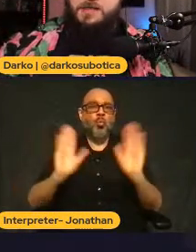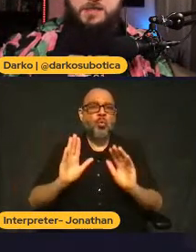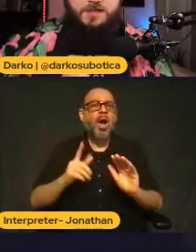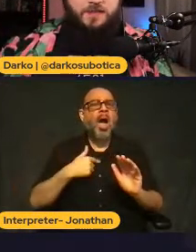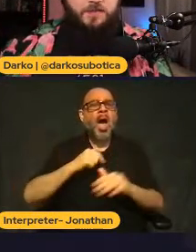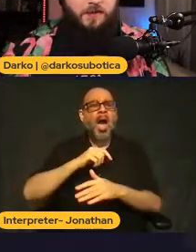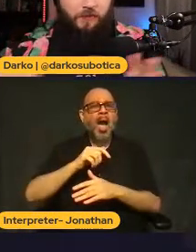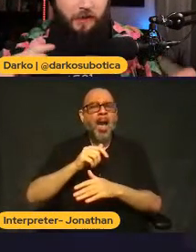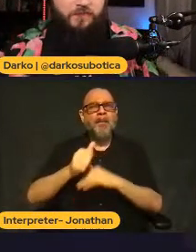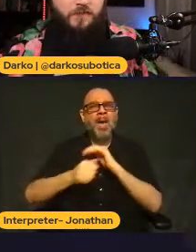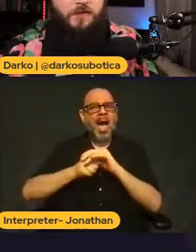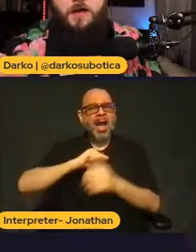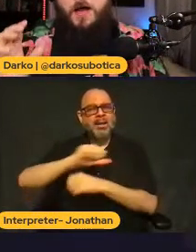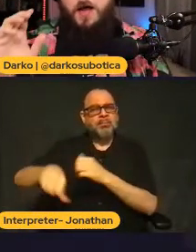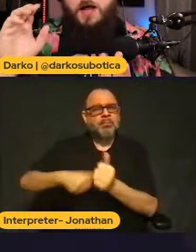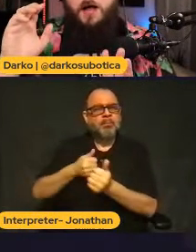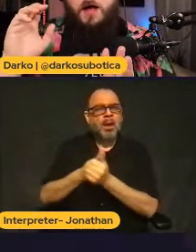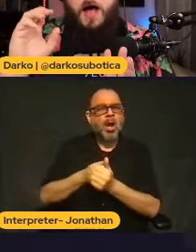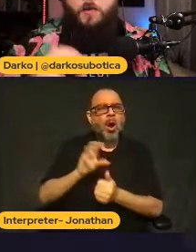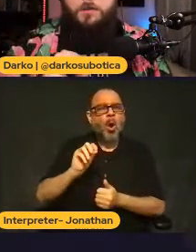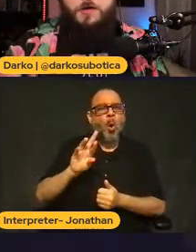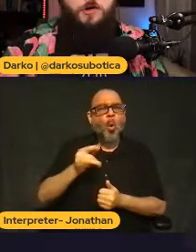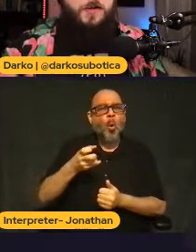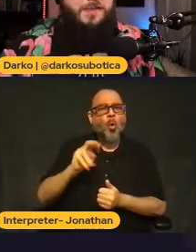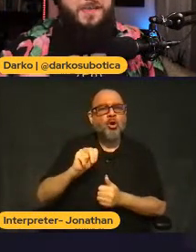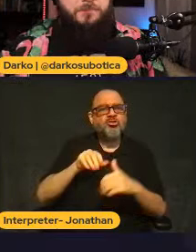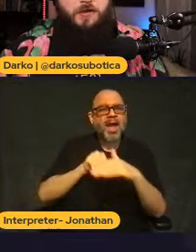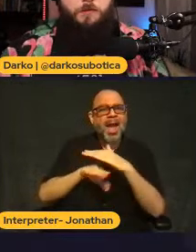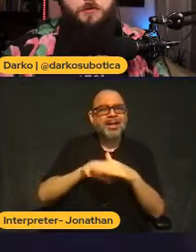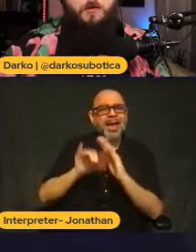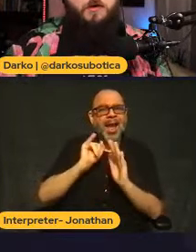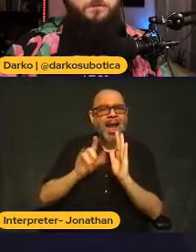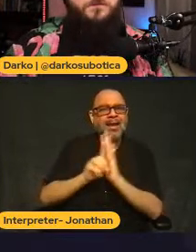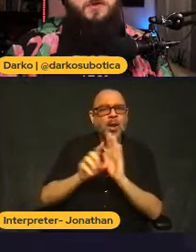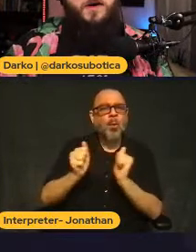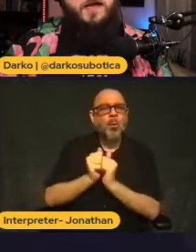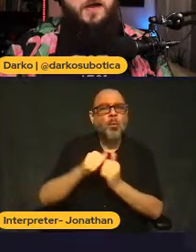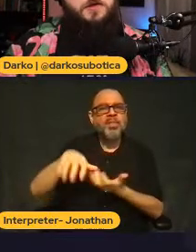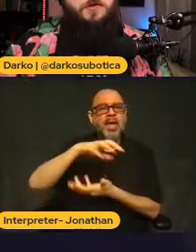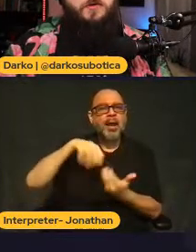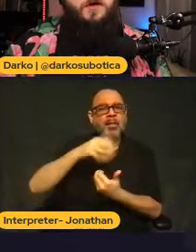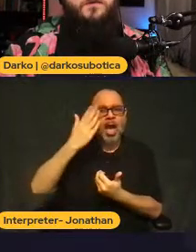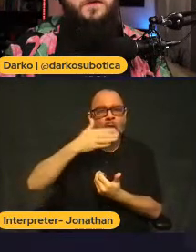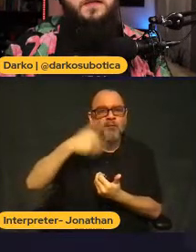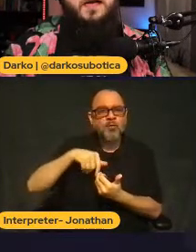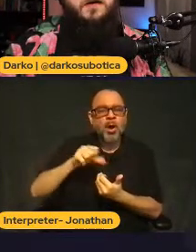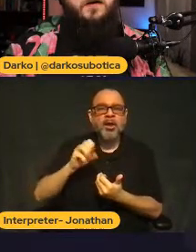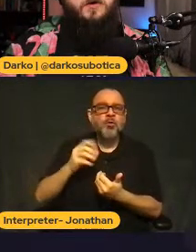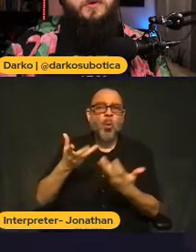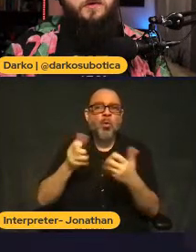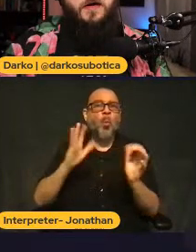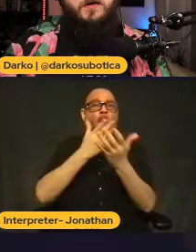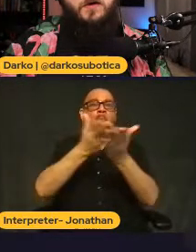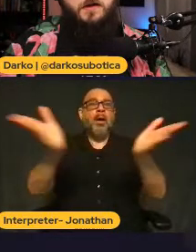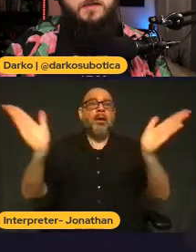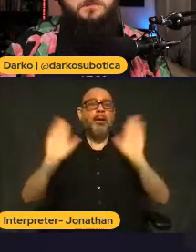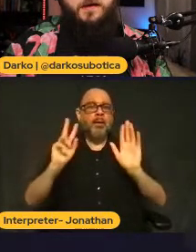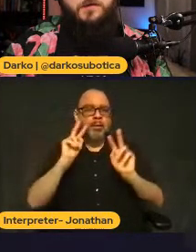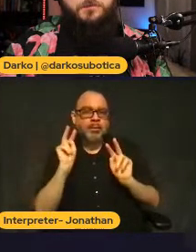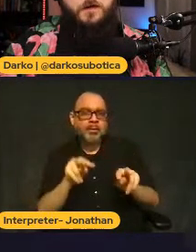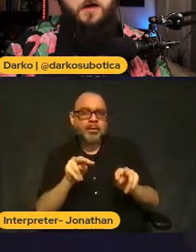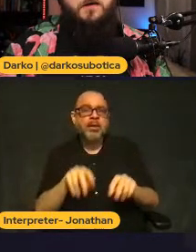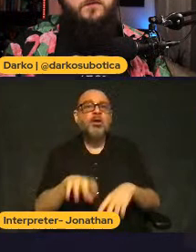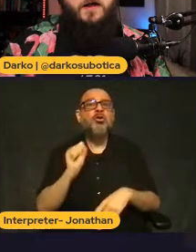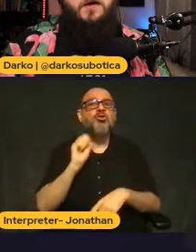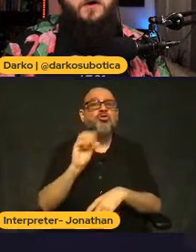origin access identity on CloudFront. I want to make sure that it's not being open to the world. So what I can actually do here is I can create an